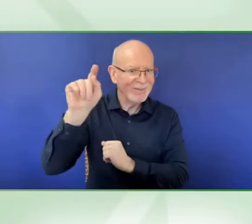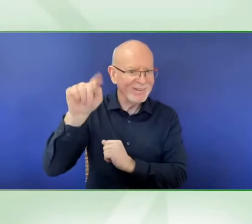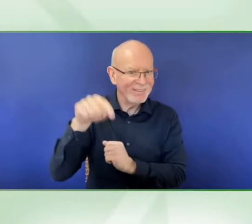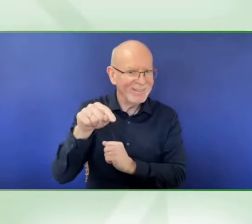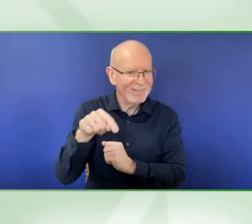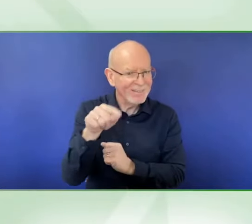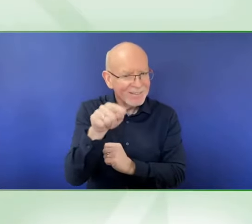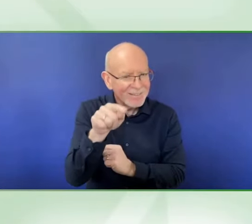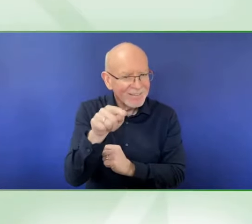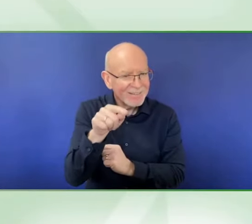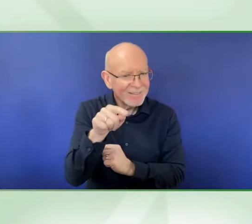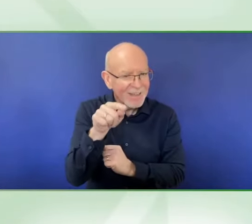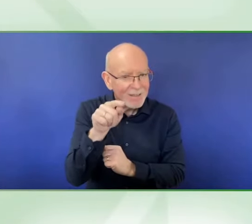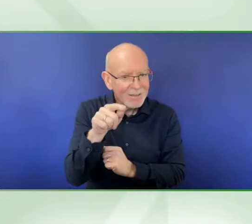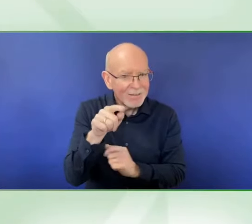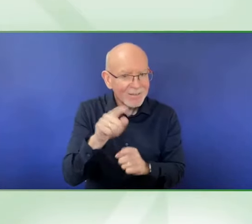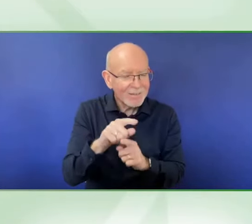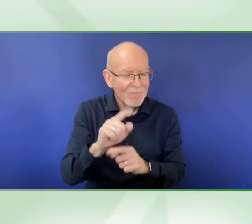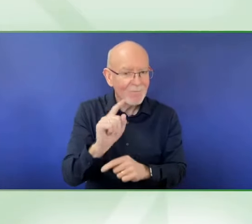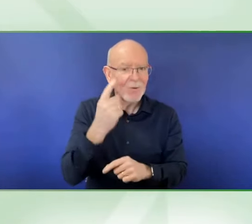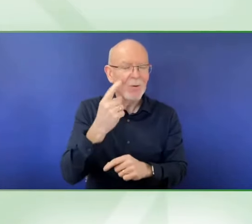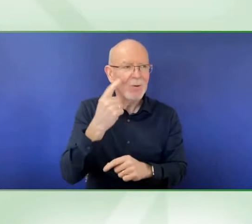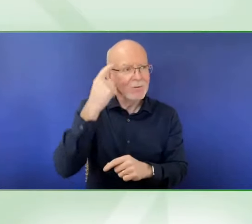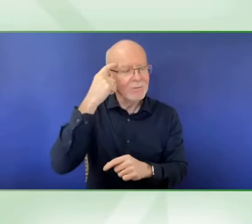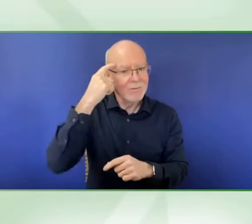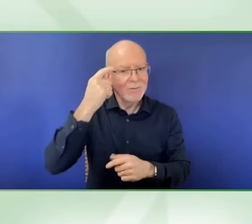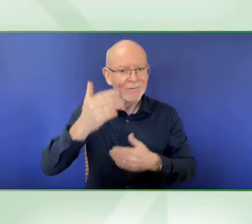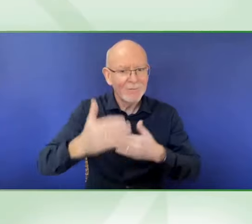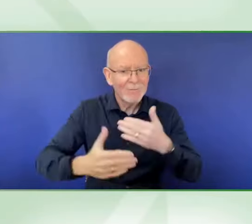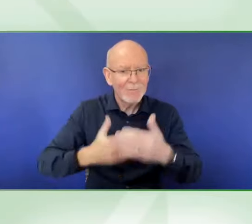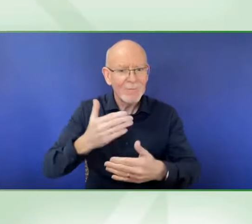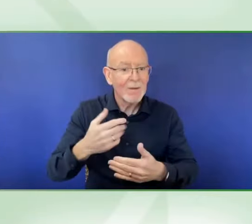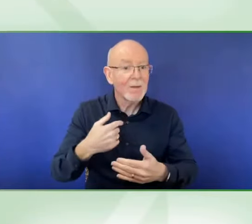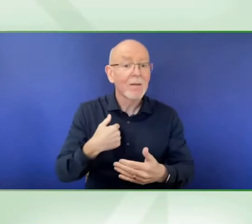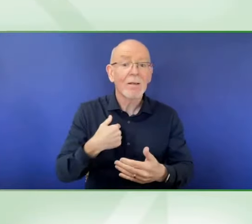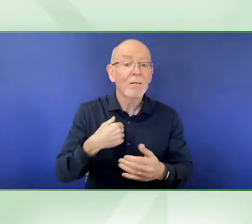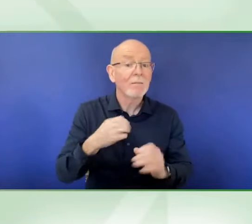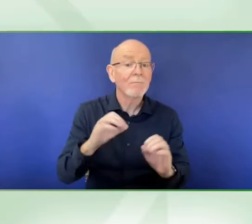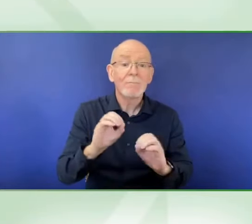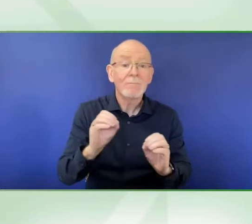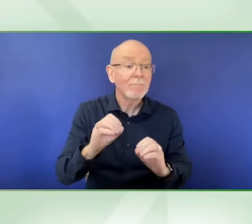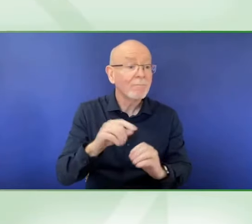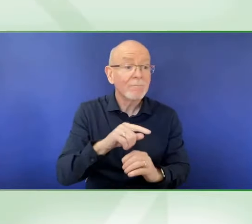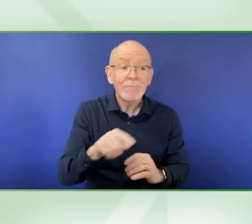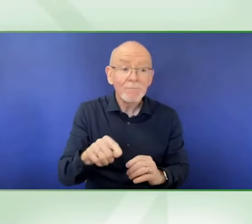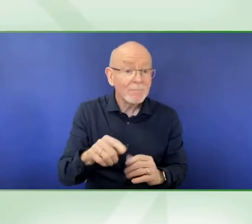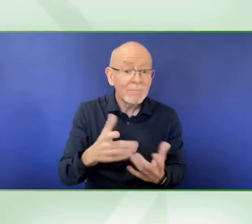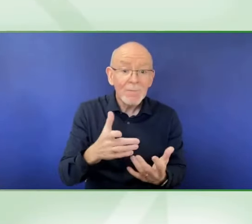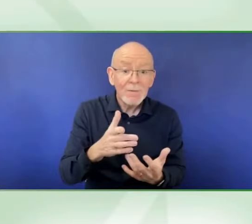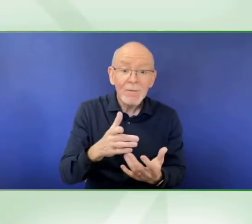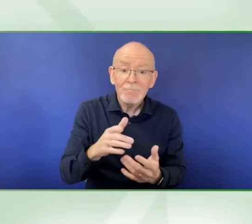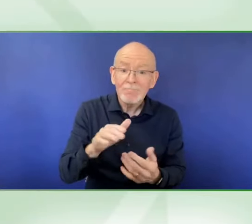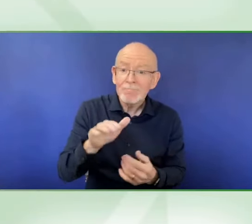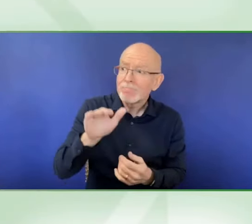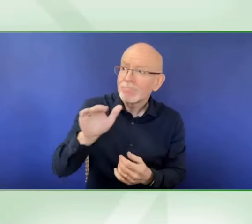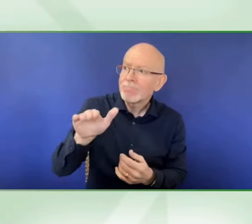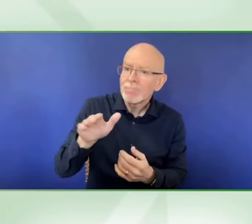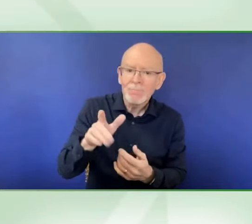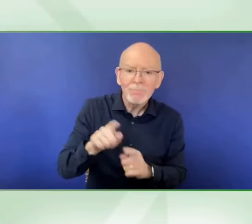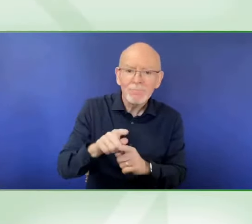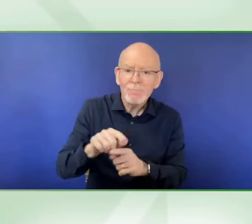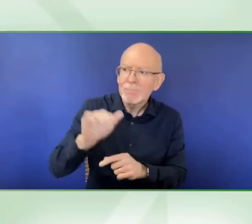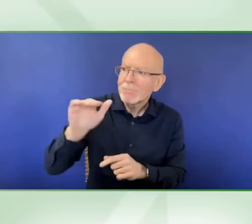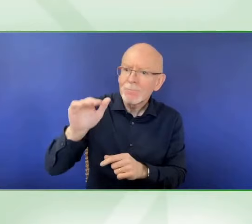legislations. We had one that implements the convention and tackles a lot of